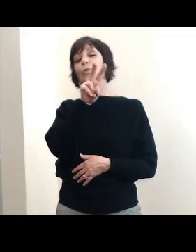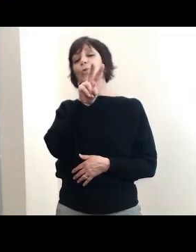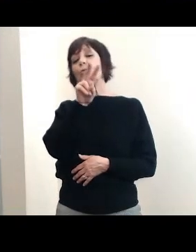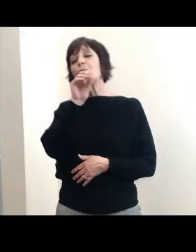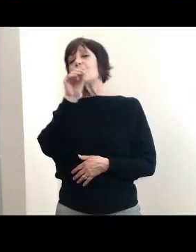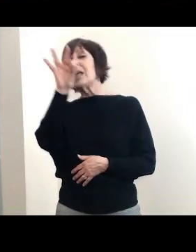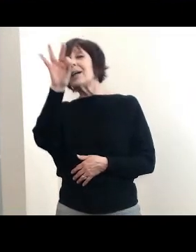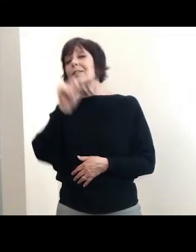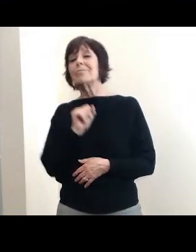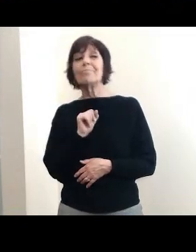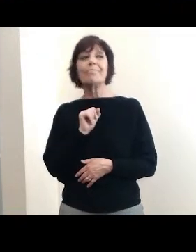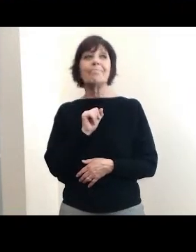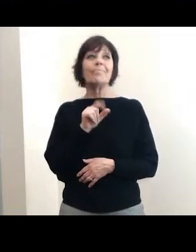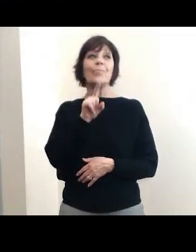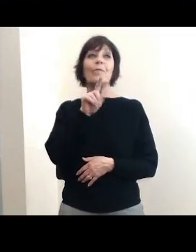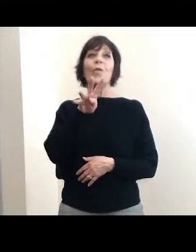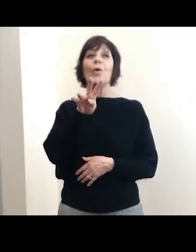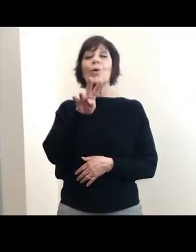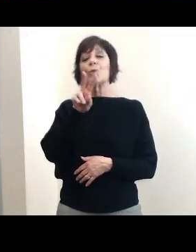14209,